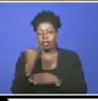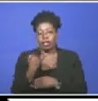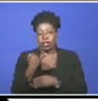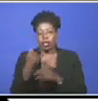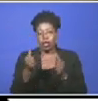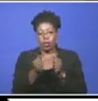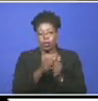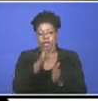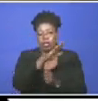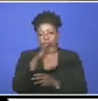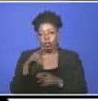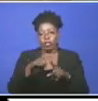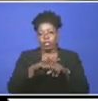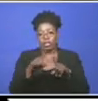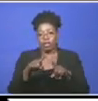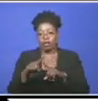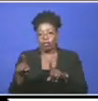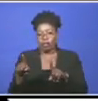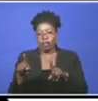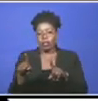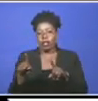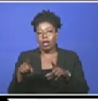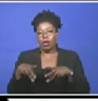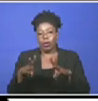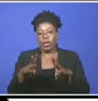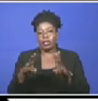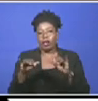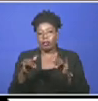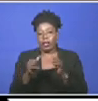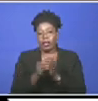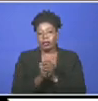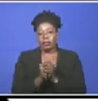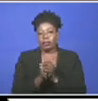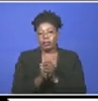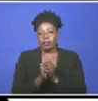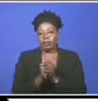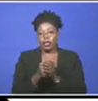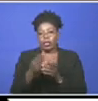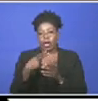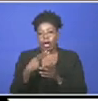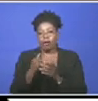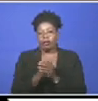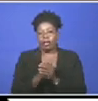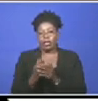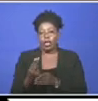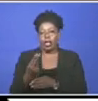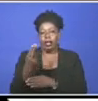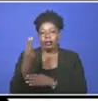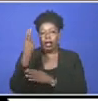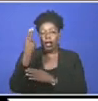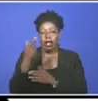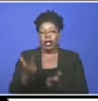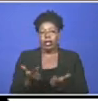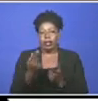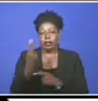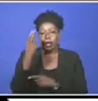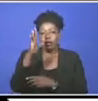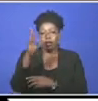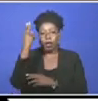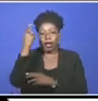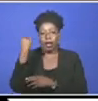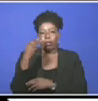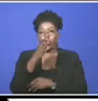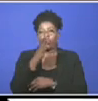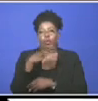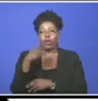in various forms of play. She has a striking piece entitled Lift Up Your Head, which portrays the profile of a woman